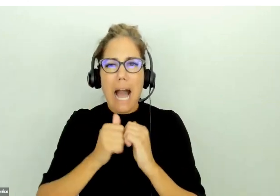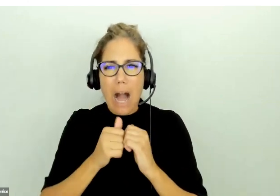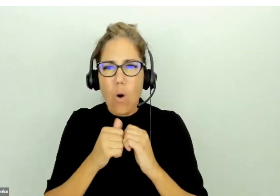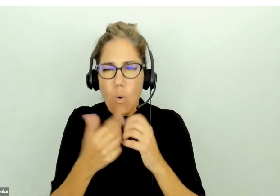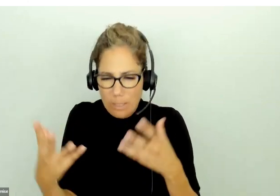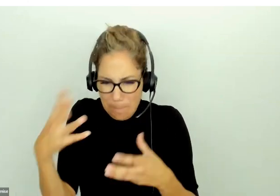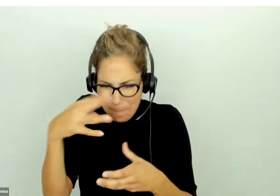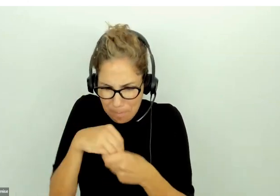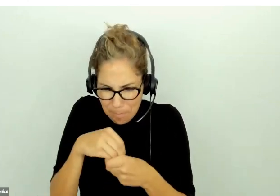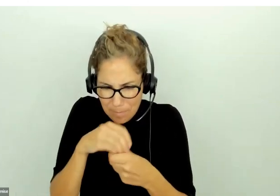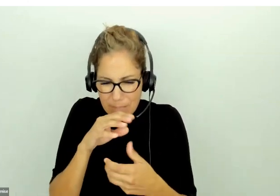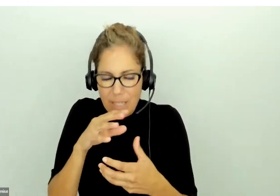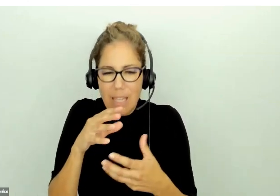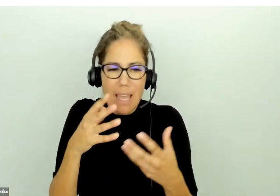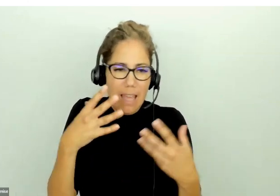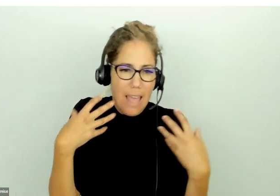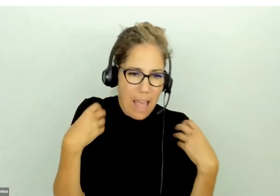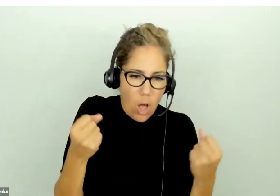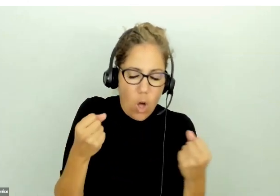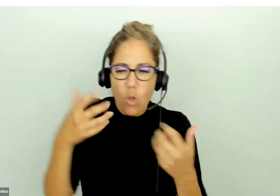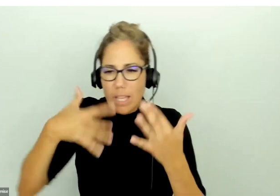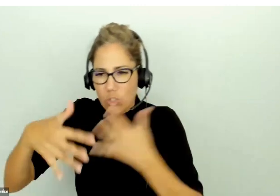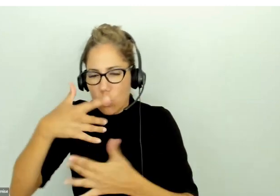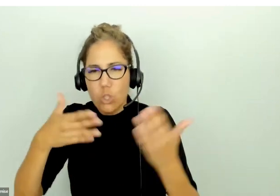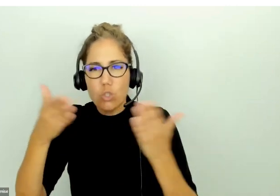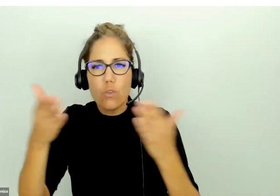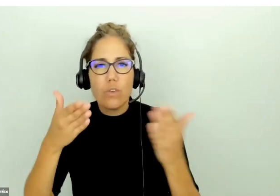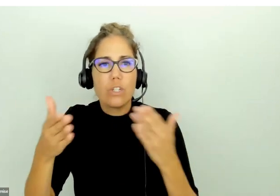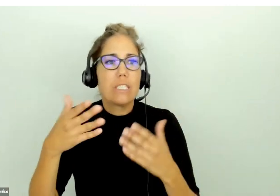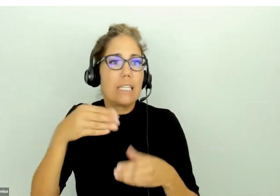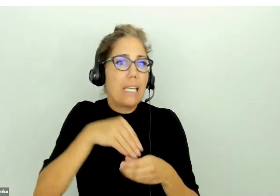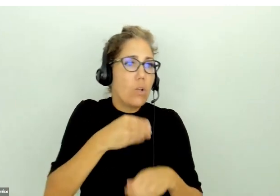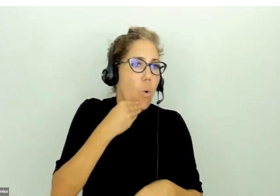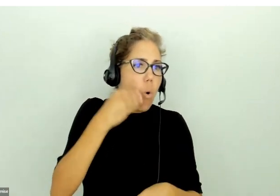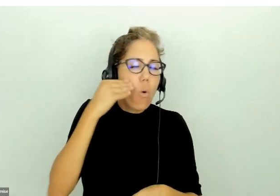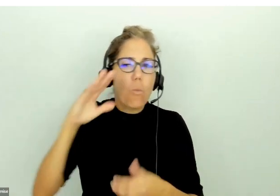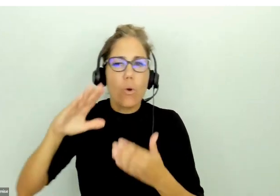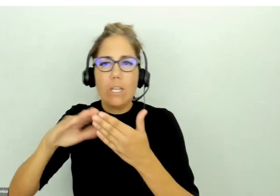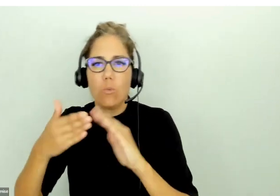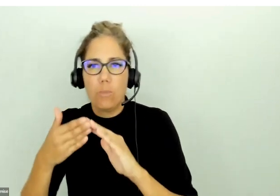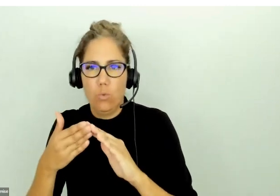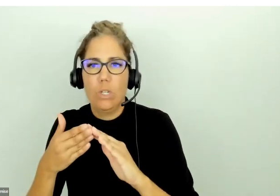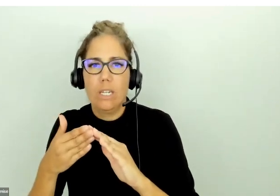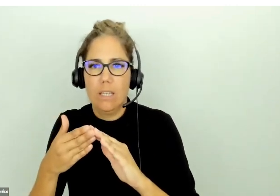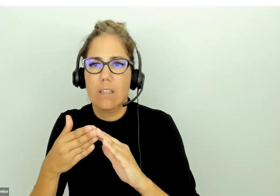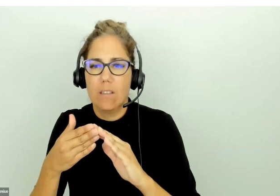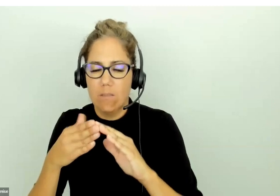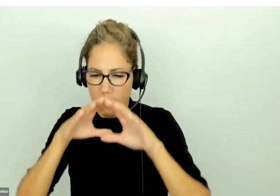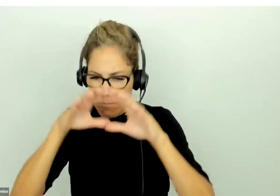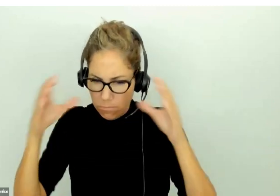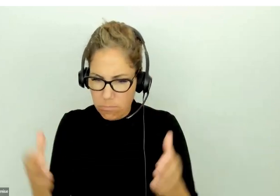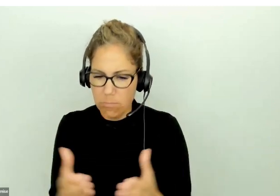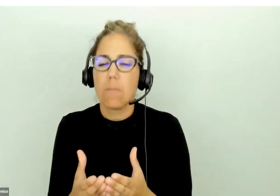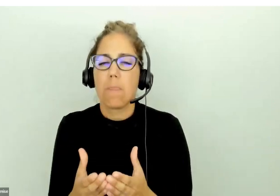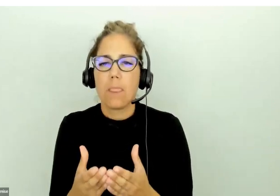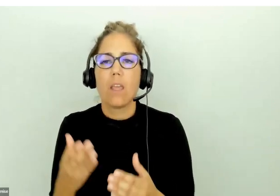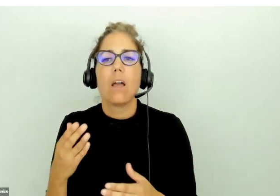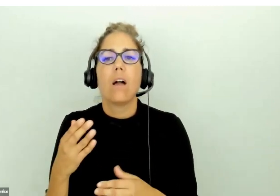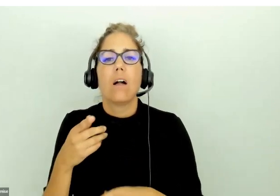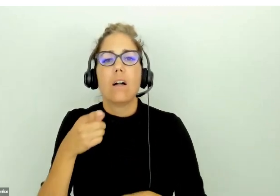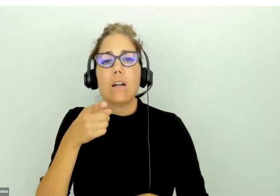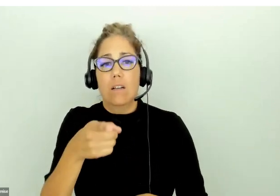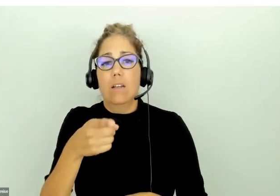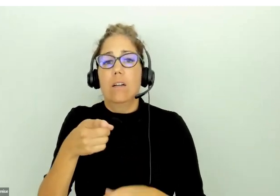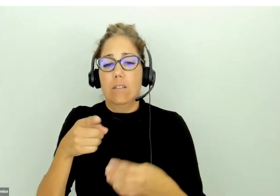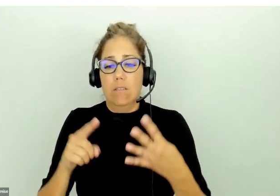includes health and social services in the home or in the community. And within this domain, we have three focus